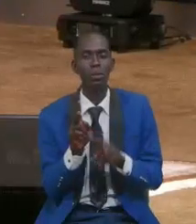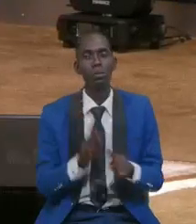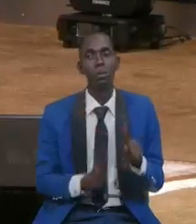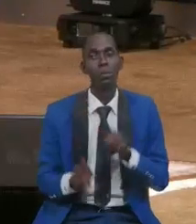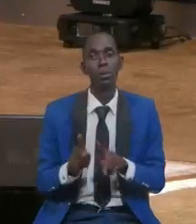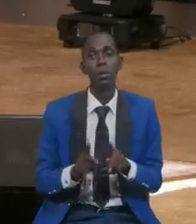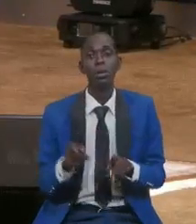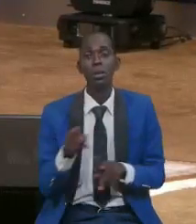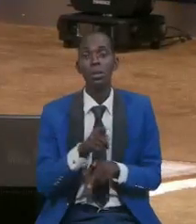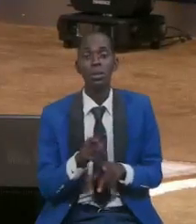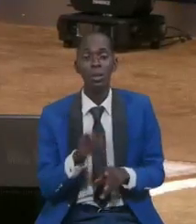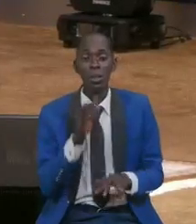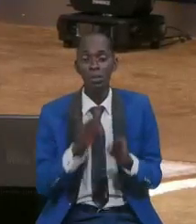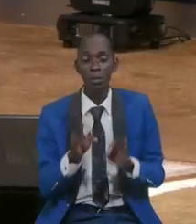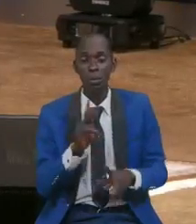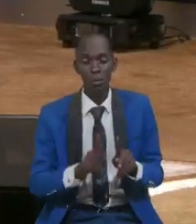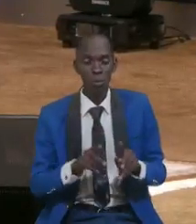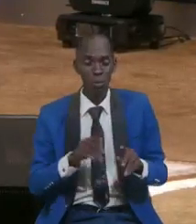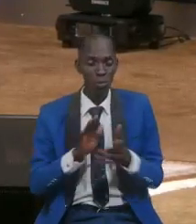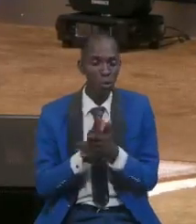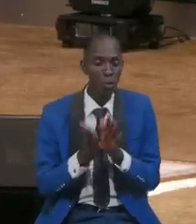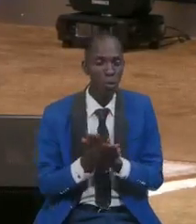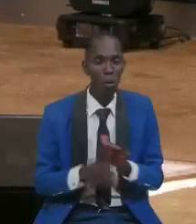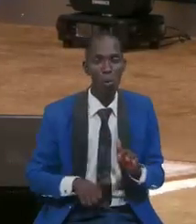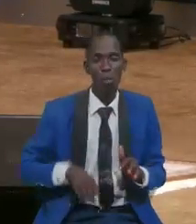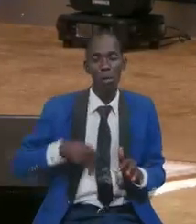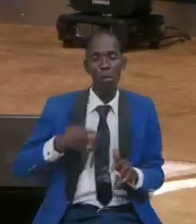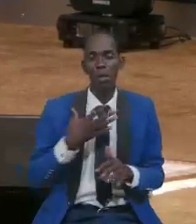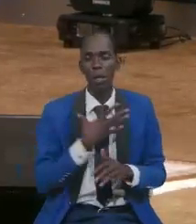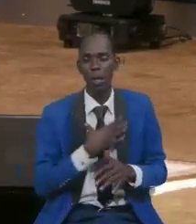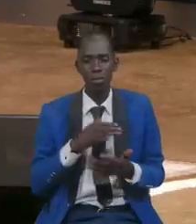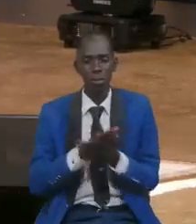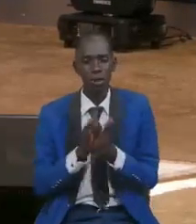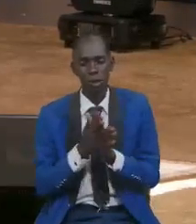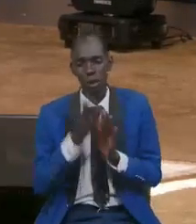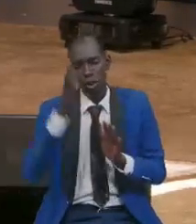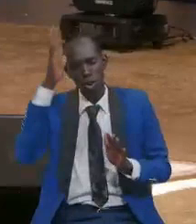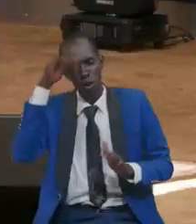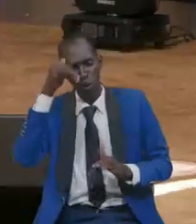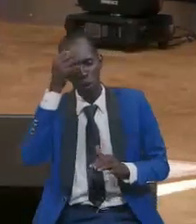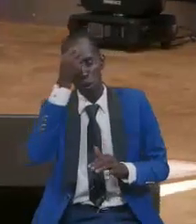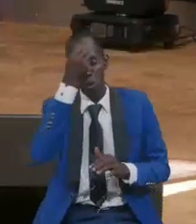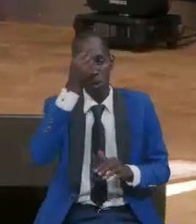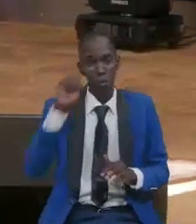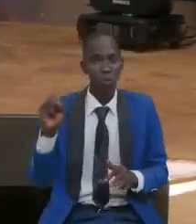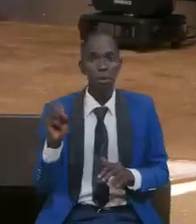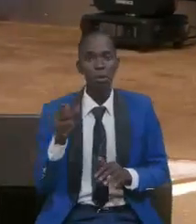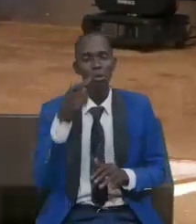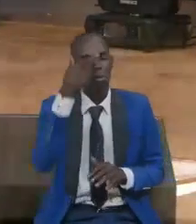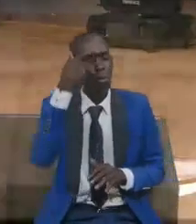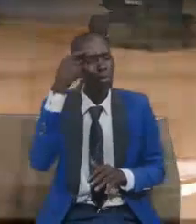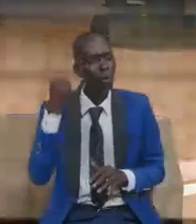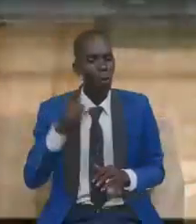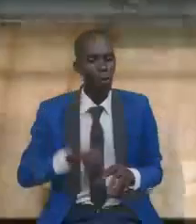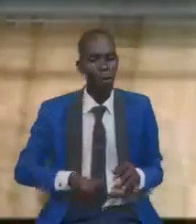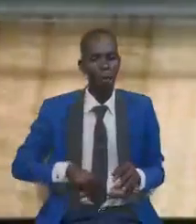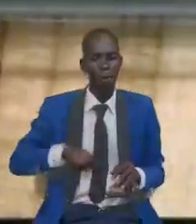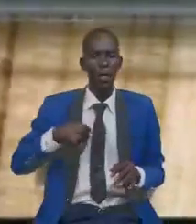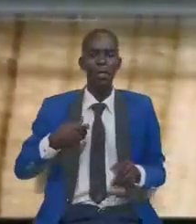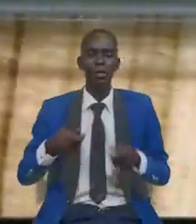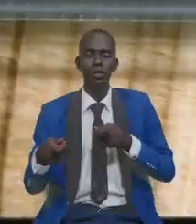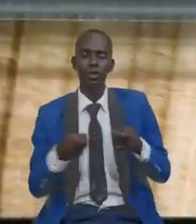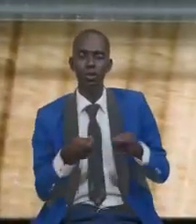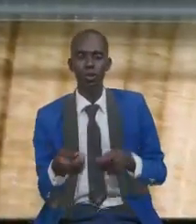pride and they're defiant and they're disobedient and they're uncontrollable, because pride rules